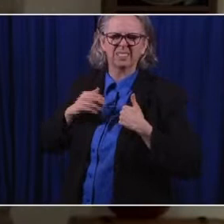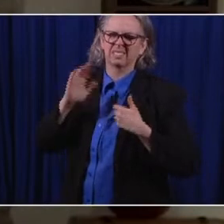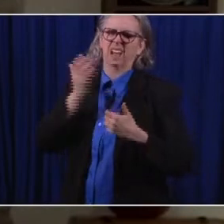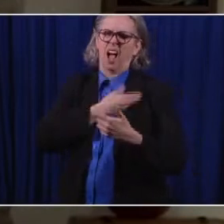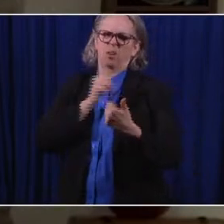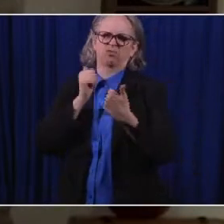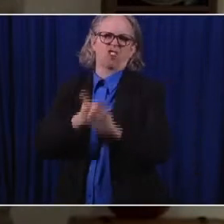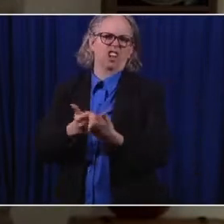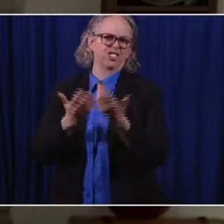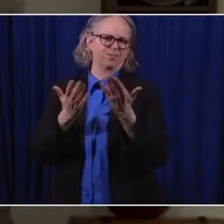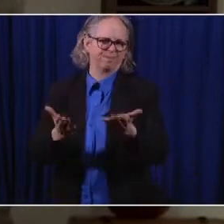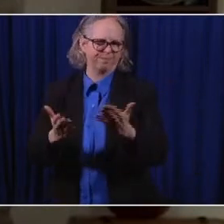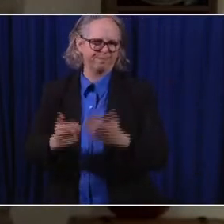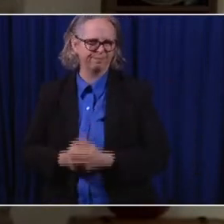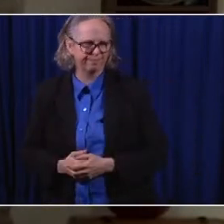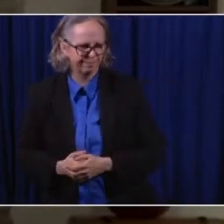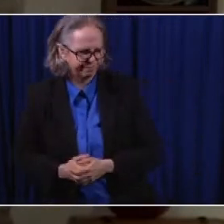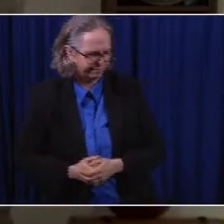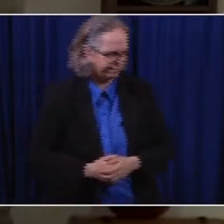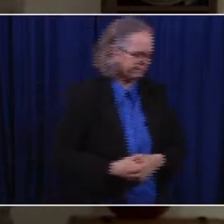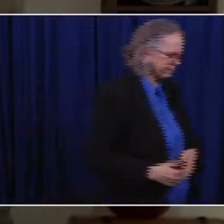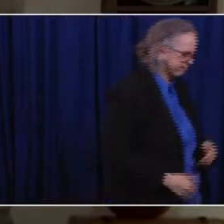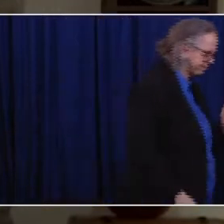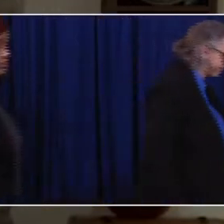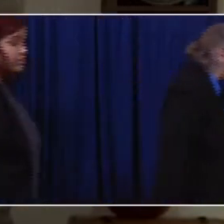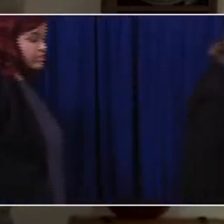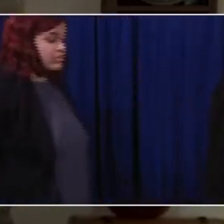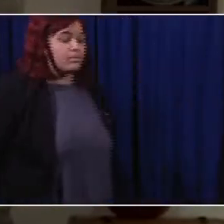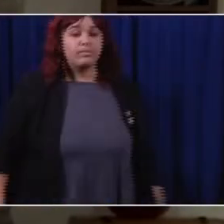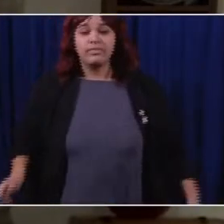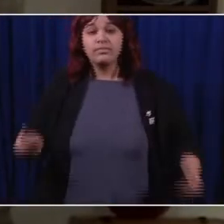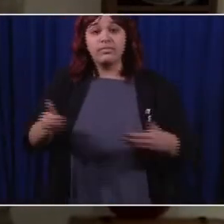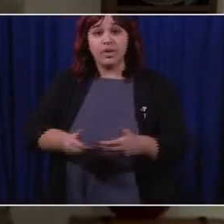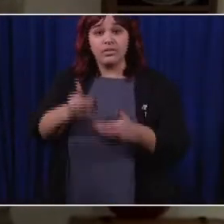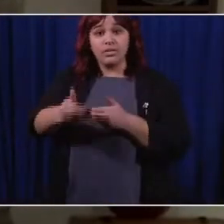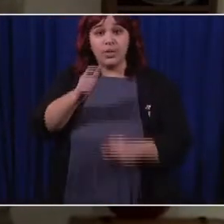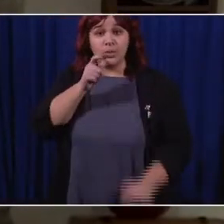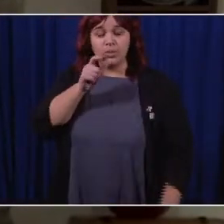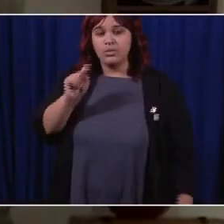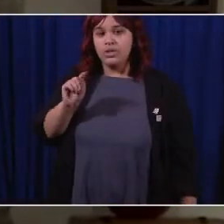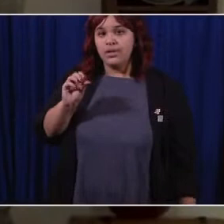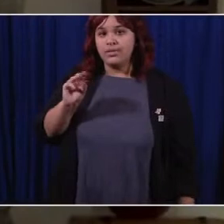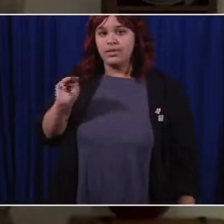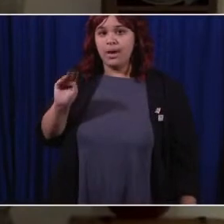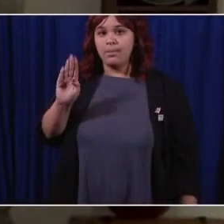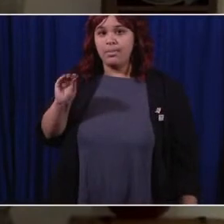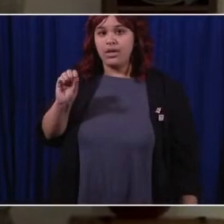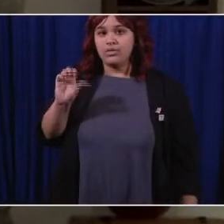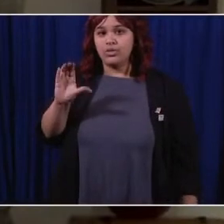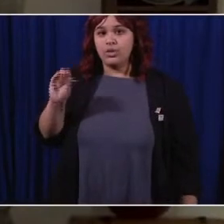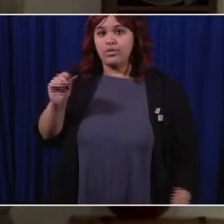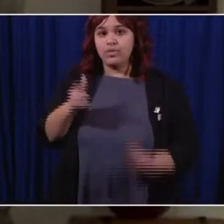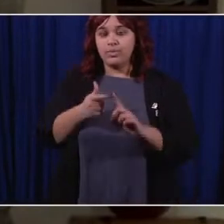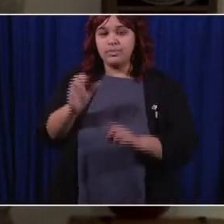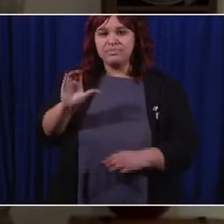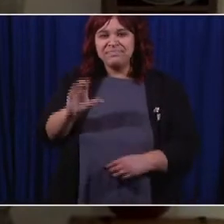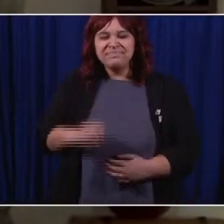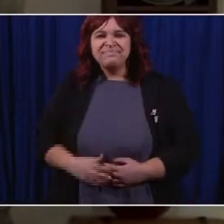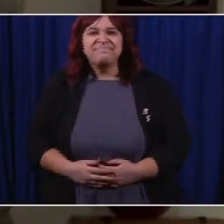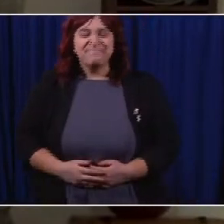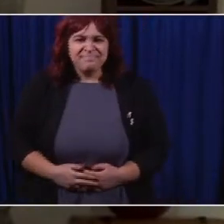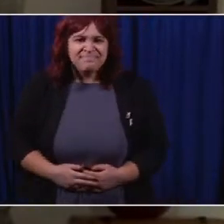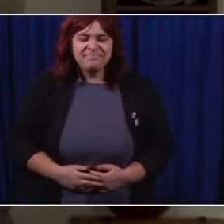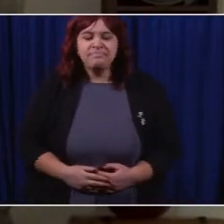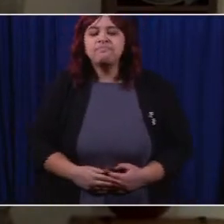Next question is from Tom Bosco at WSYX in Columbus. Hi, Governor. The federal government has asked all states